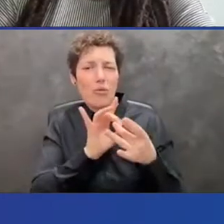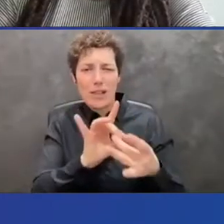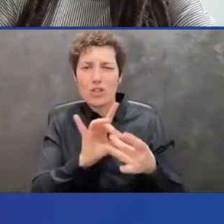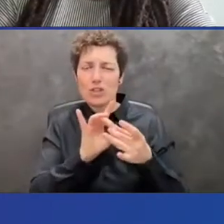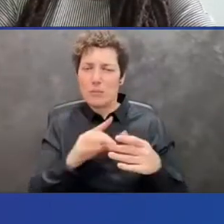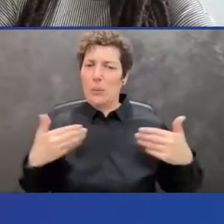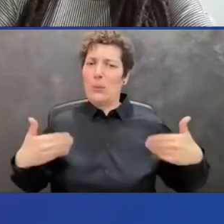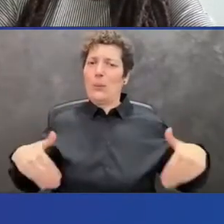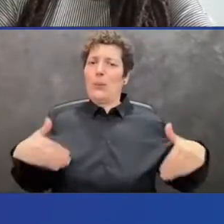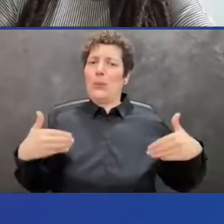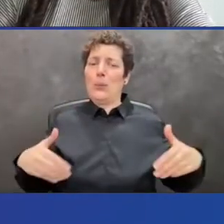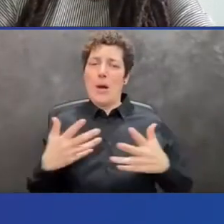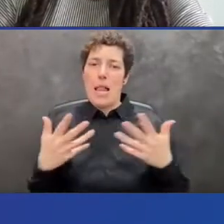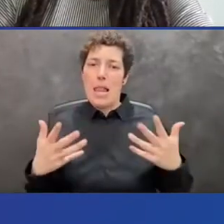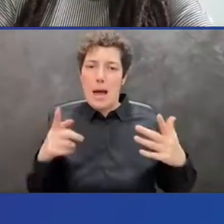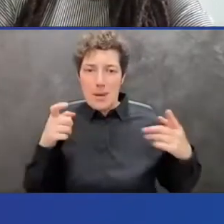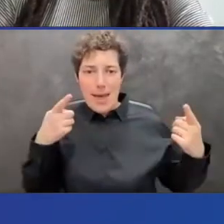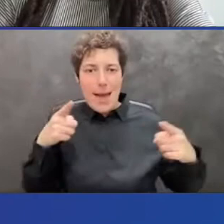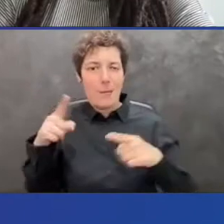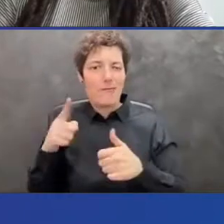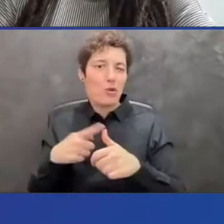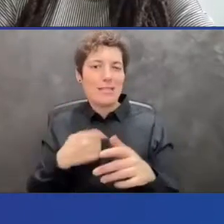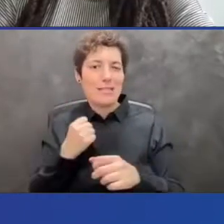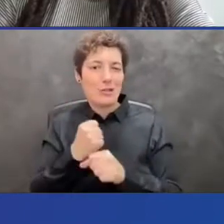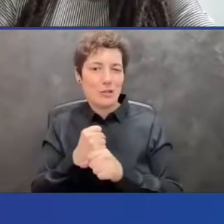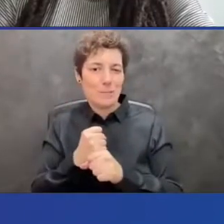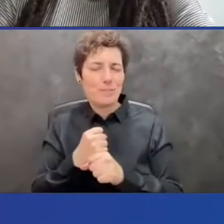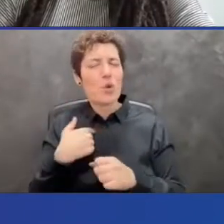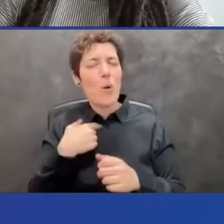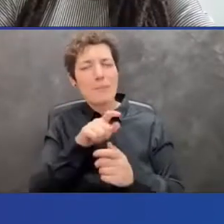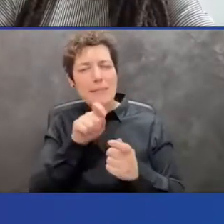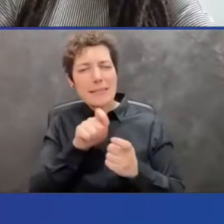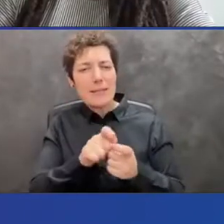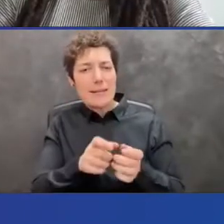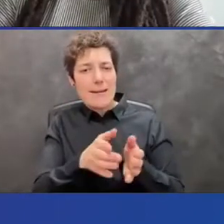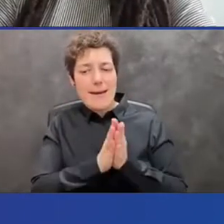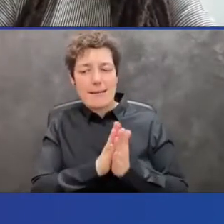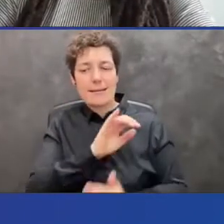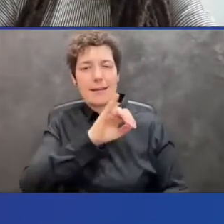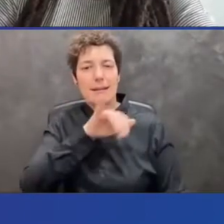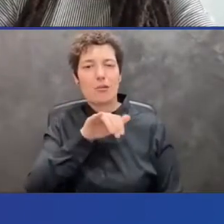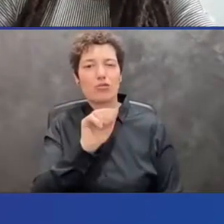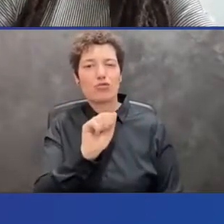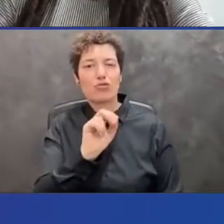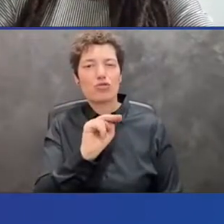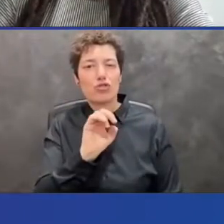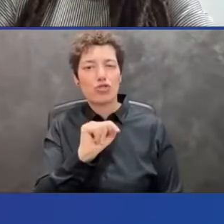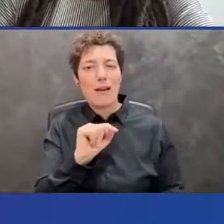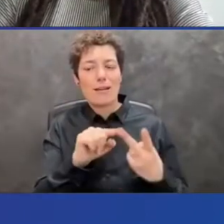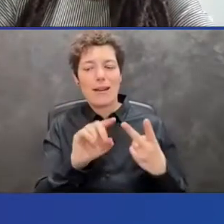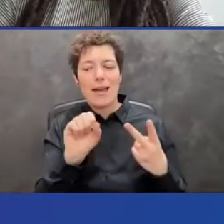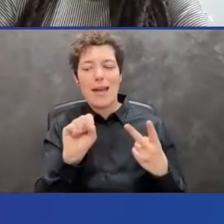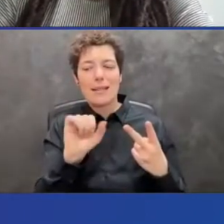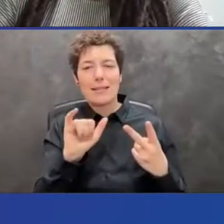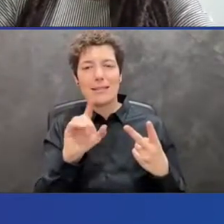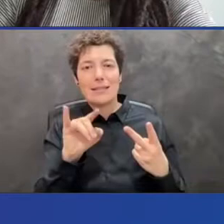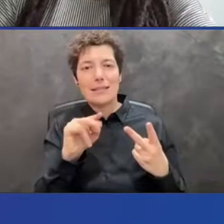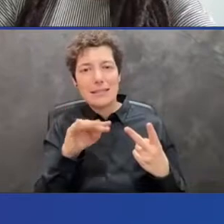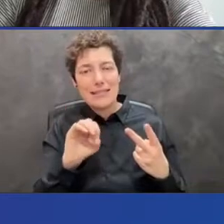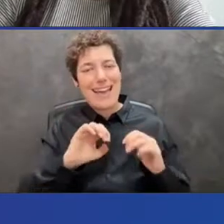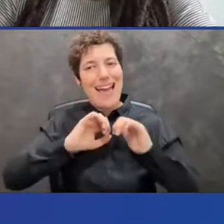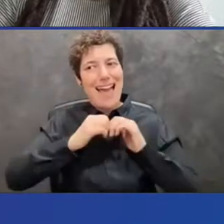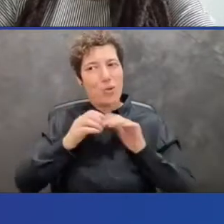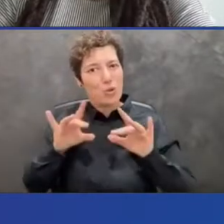You know, this question specifically for Janet and Sydnie, but, you know, Tiffany and Kellee, if you want to jump in as well, sort of that gaining the